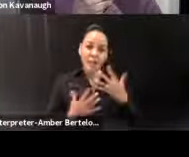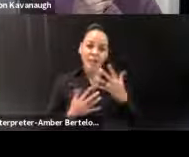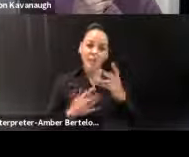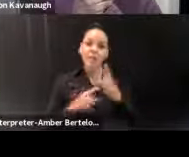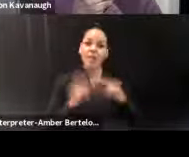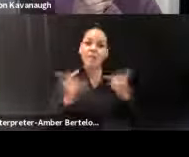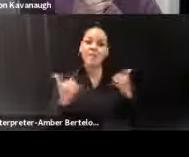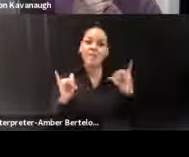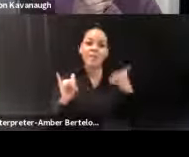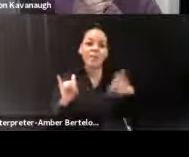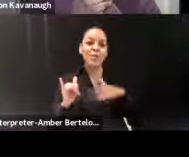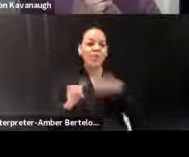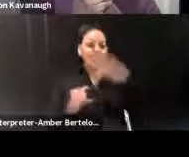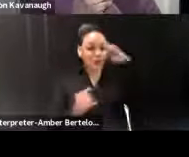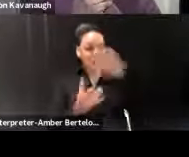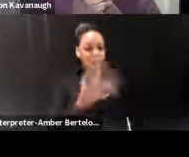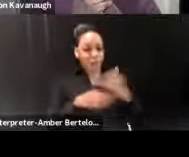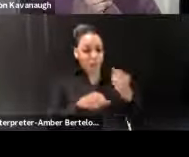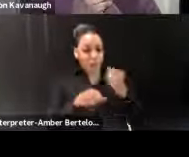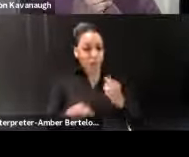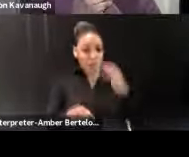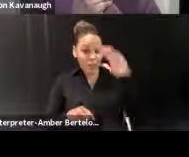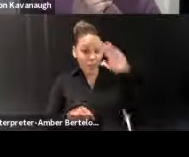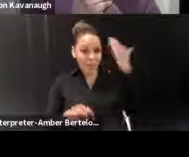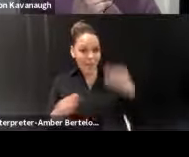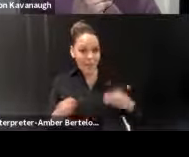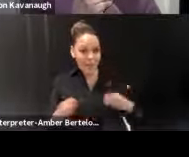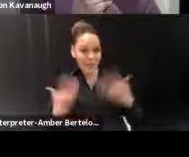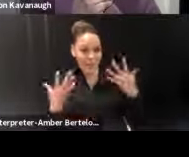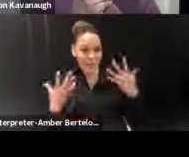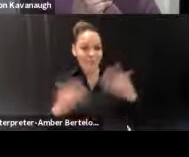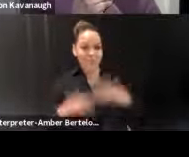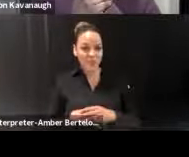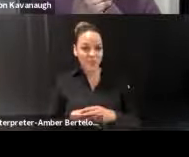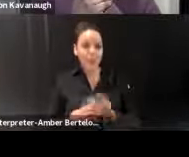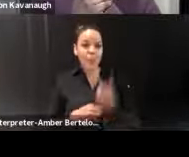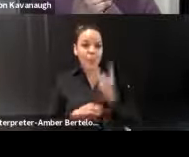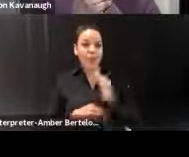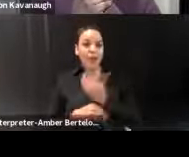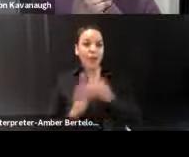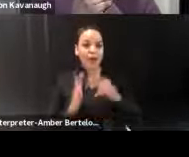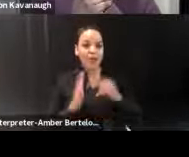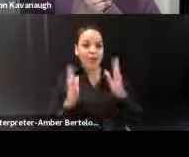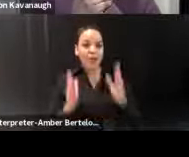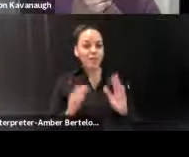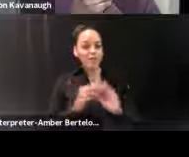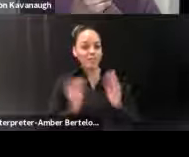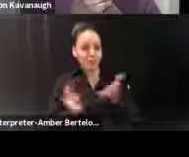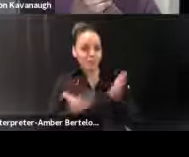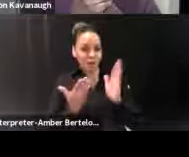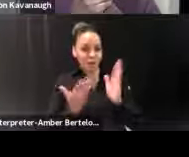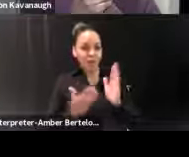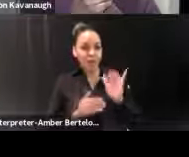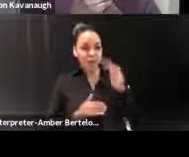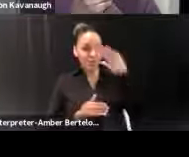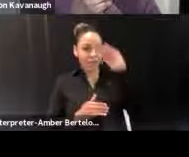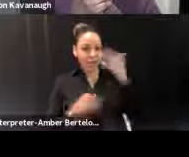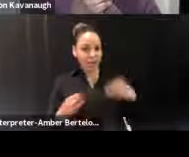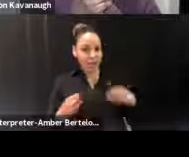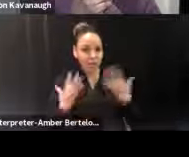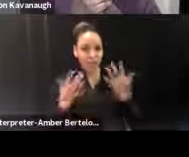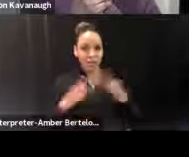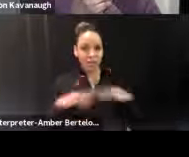in Black joy, as one of our readers said. So I will, at